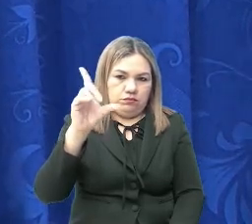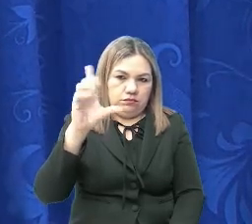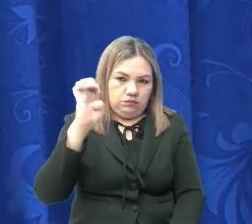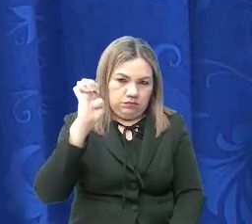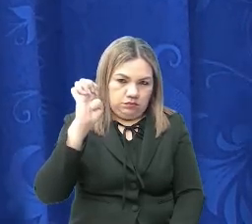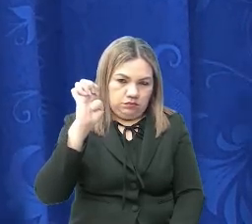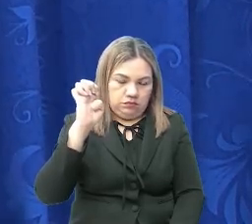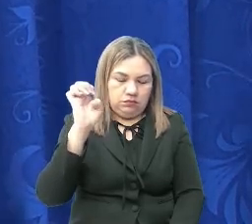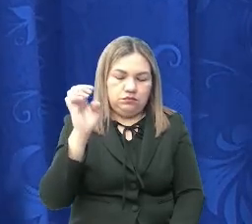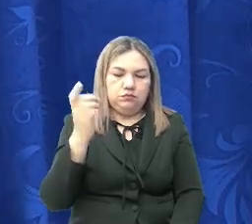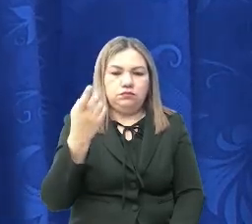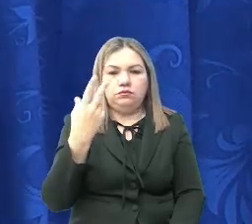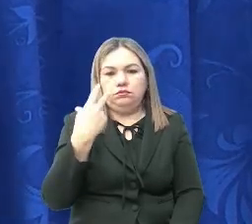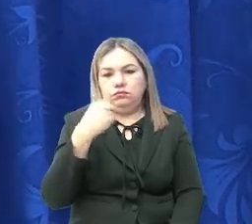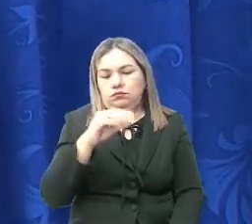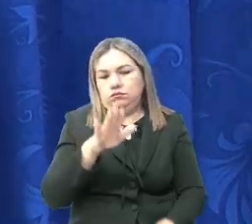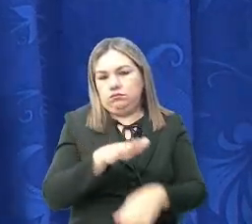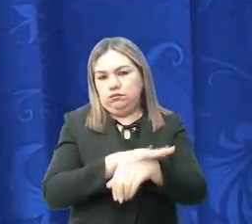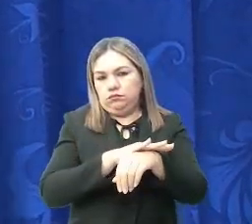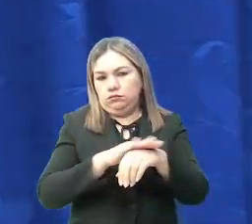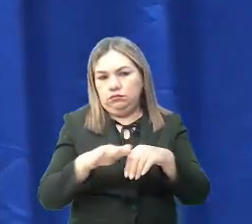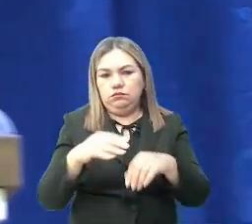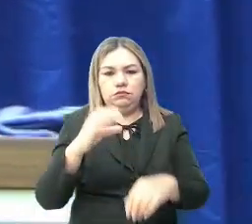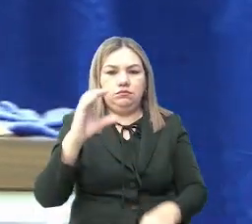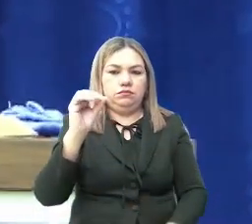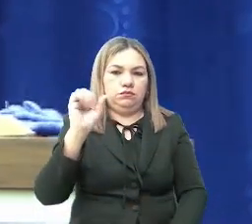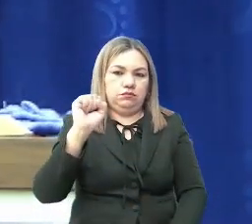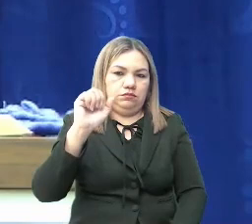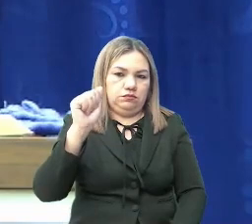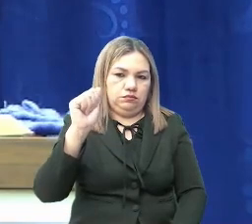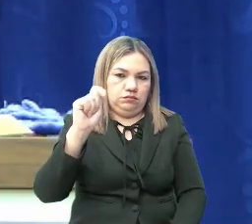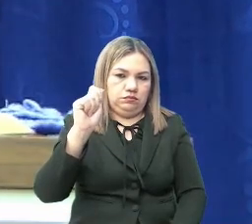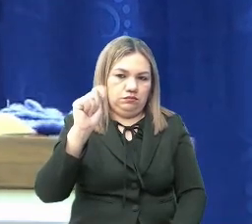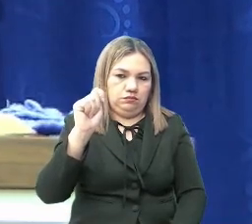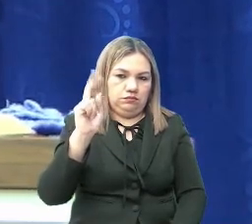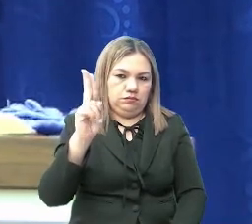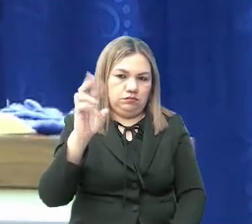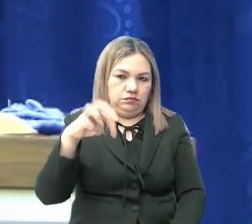So the human being has a bad